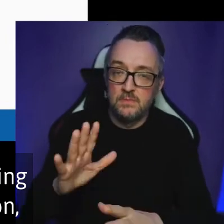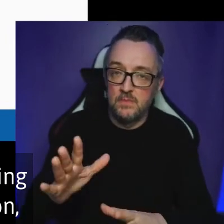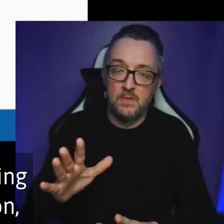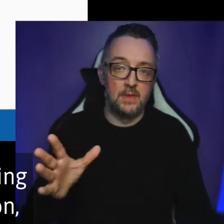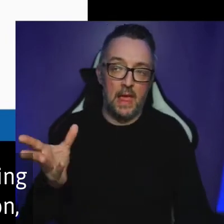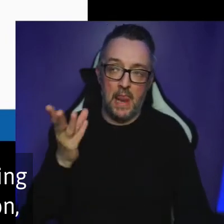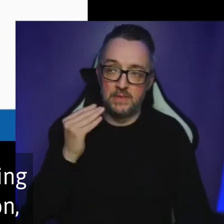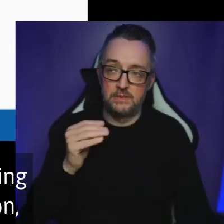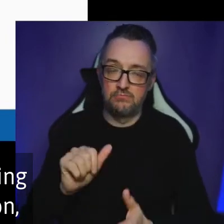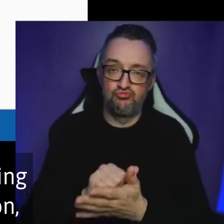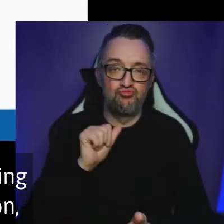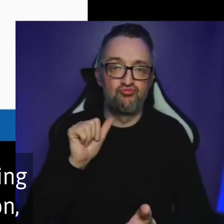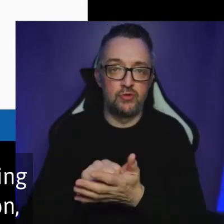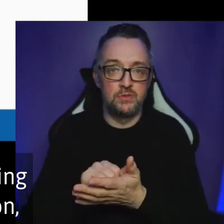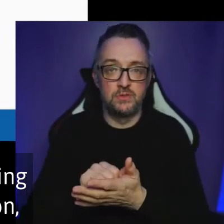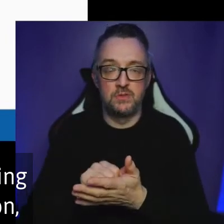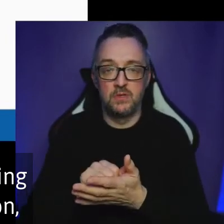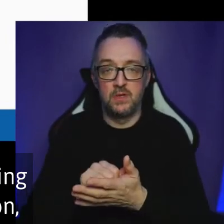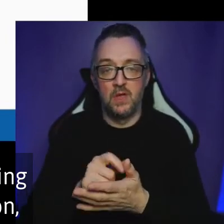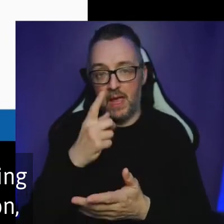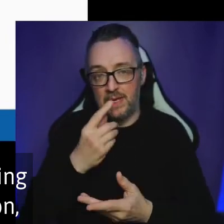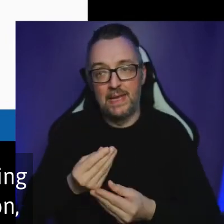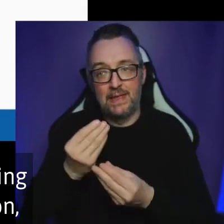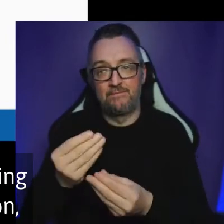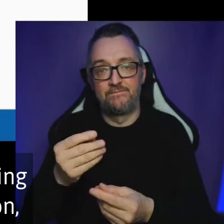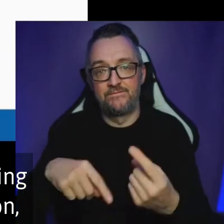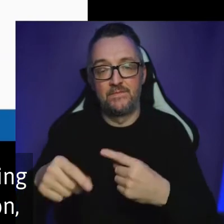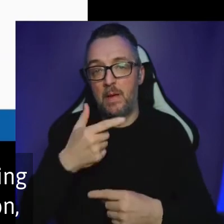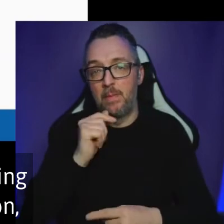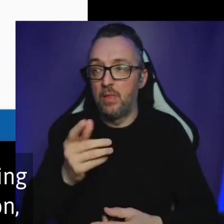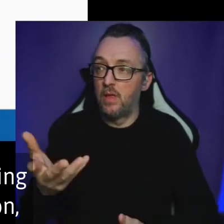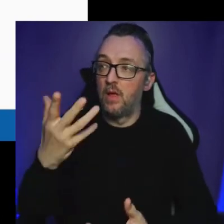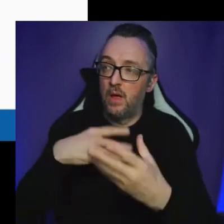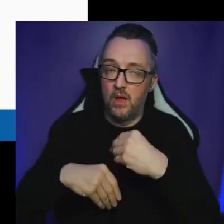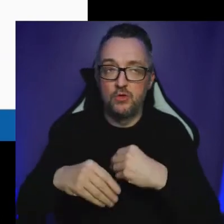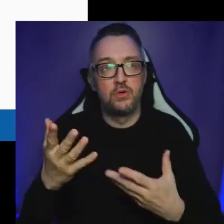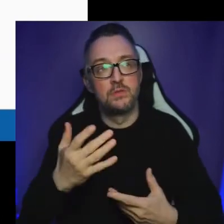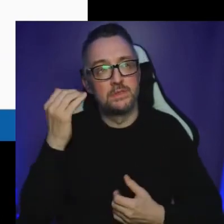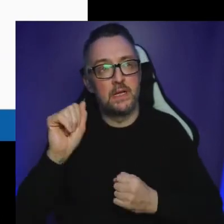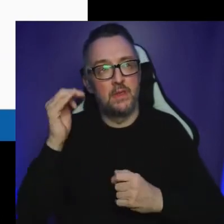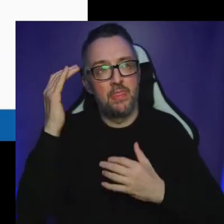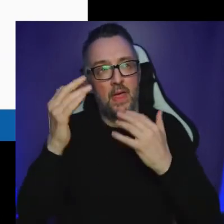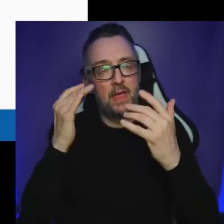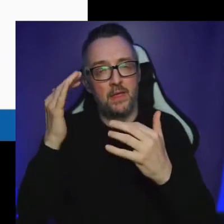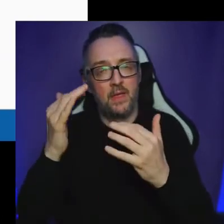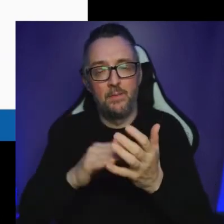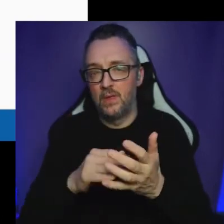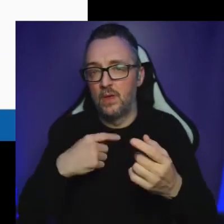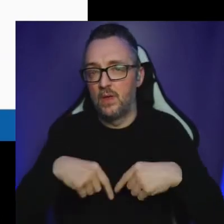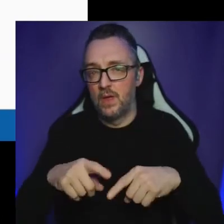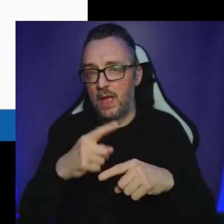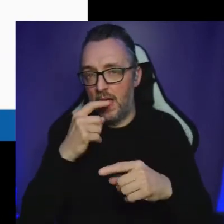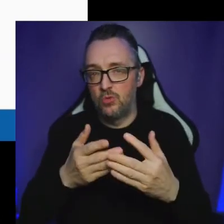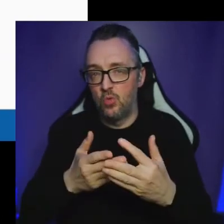need to make sure that we're providing enough space for people to digest the information, for us to potentially kind of go through